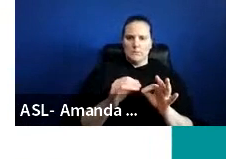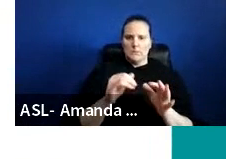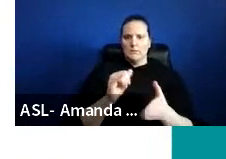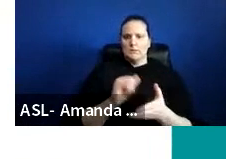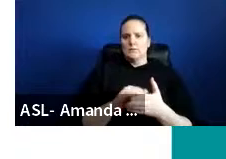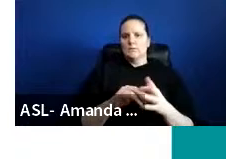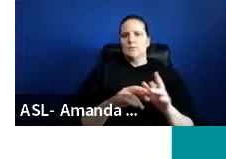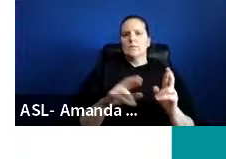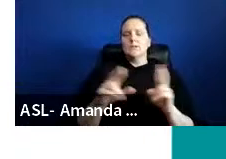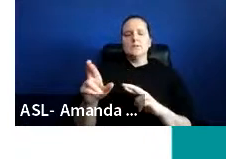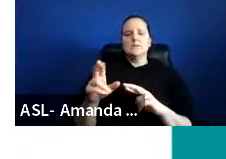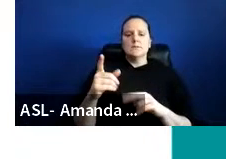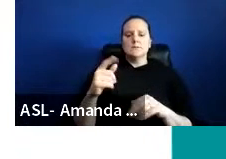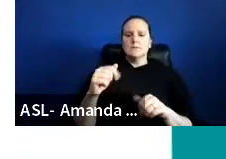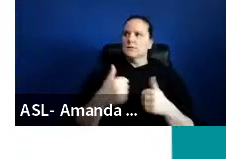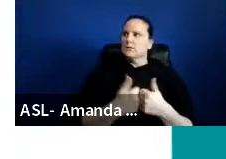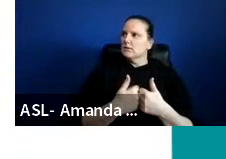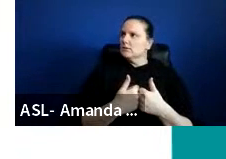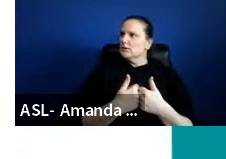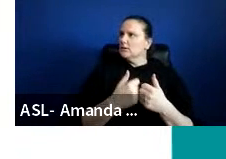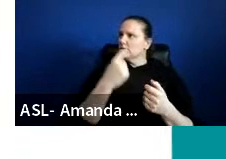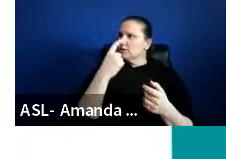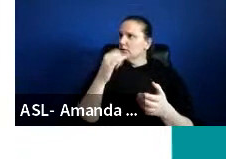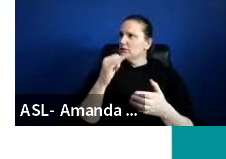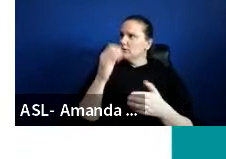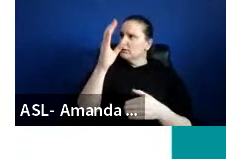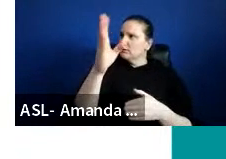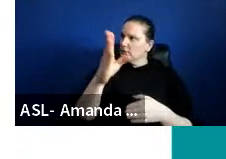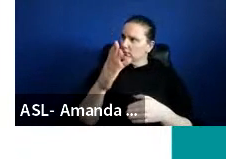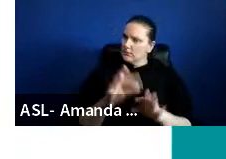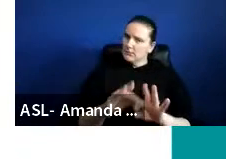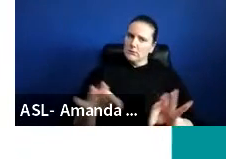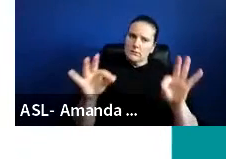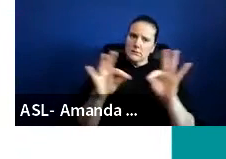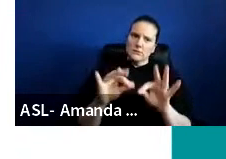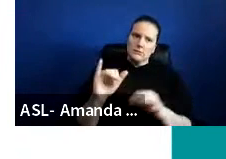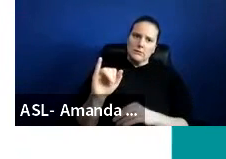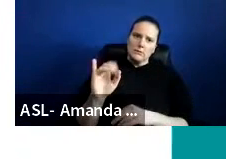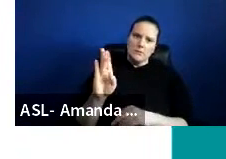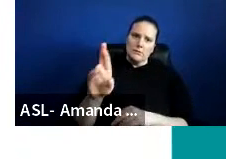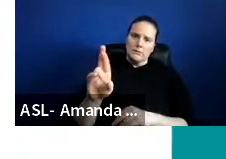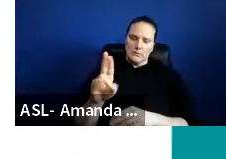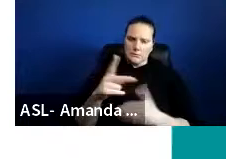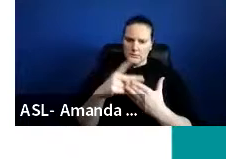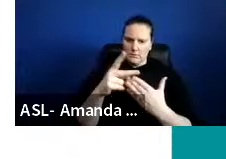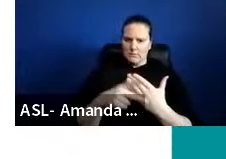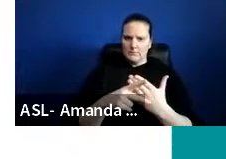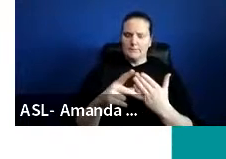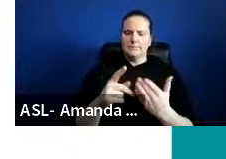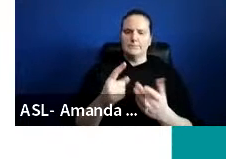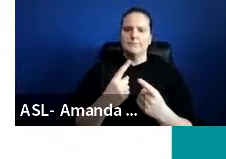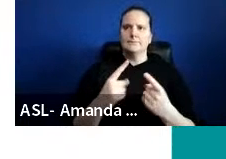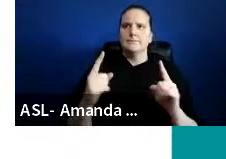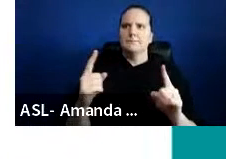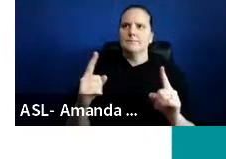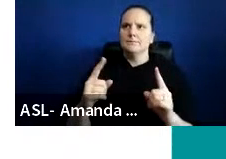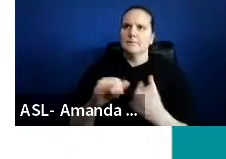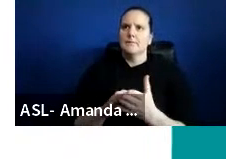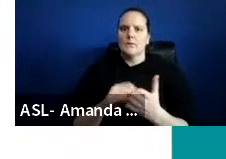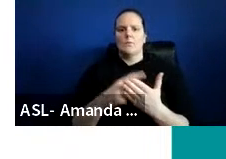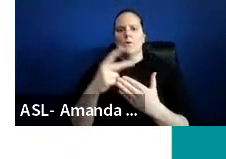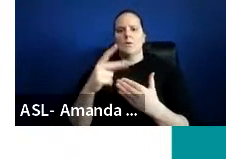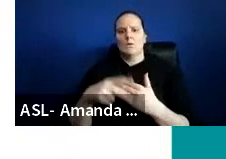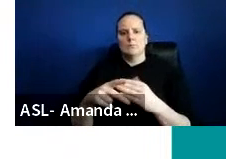meet the challenges of the future, which is critical to the IBR program's success. The program is